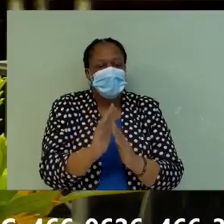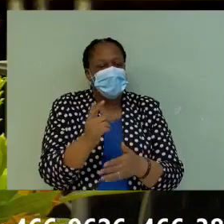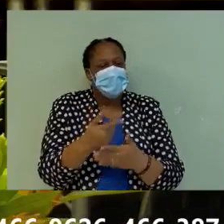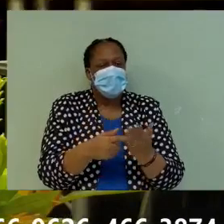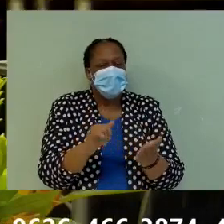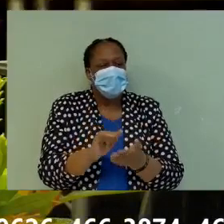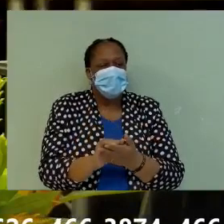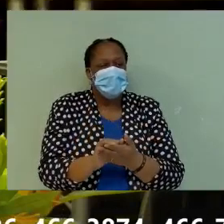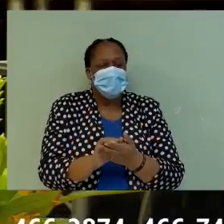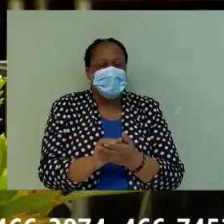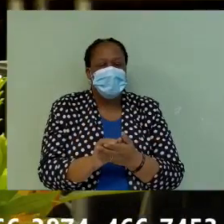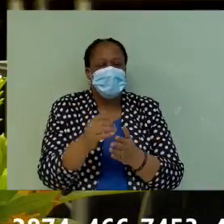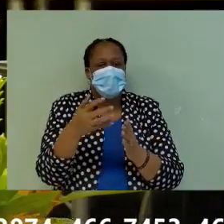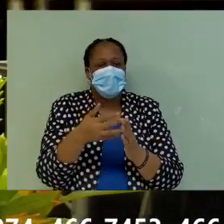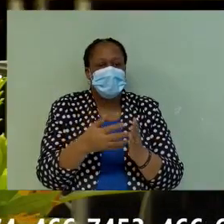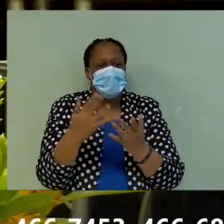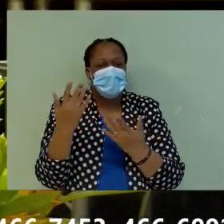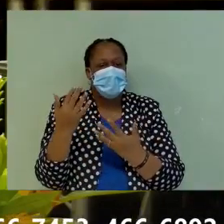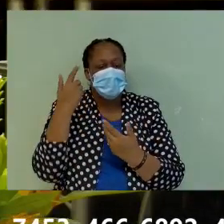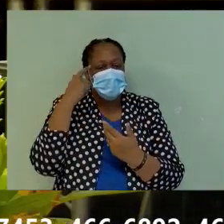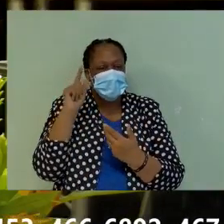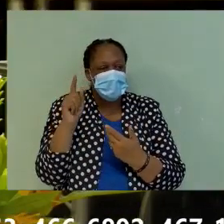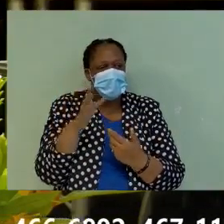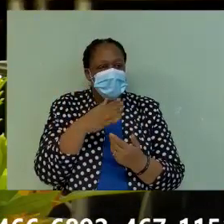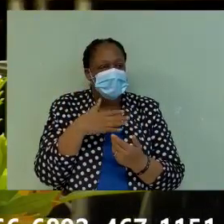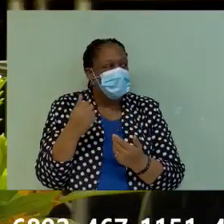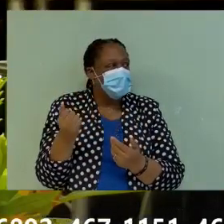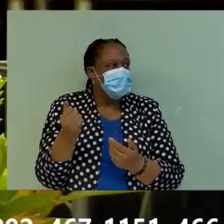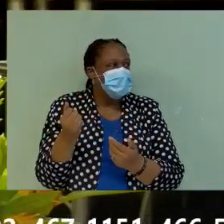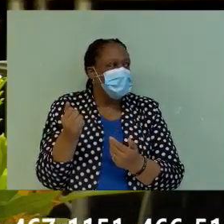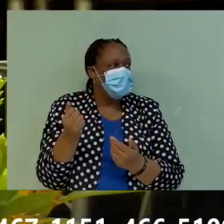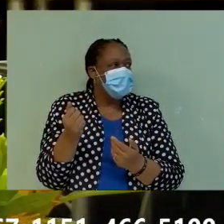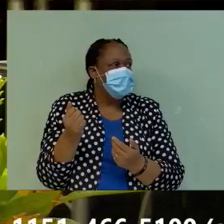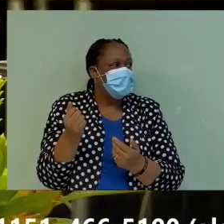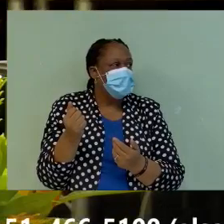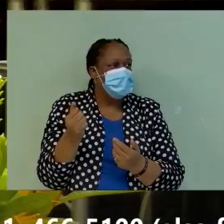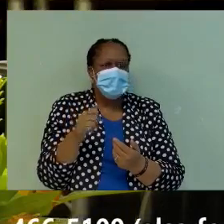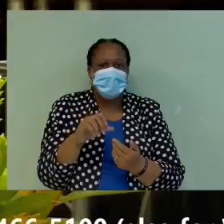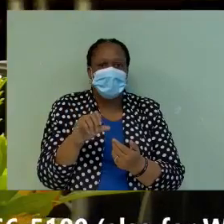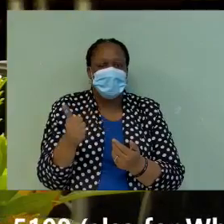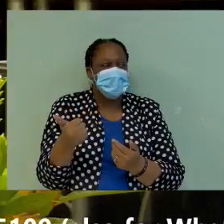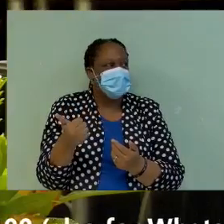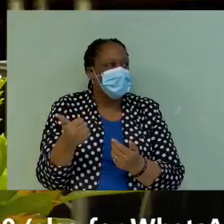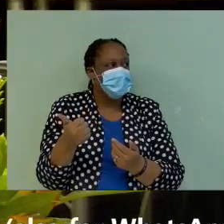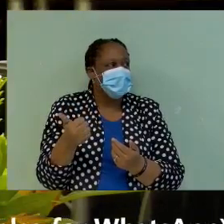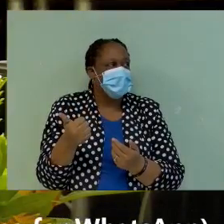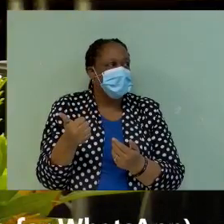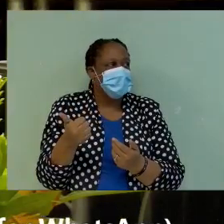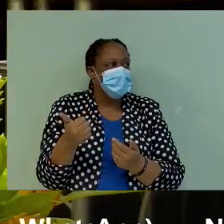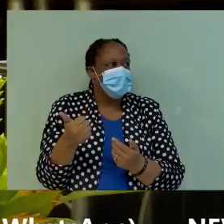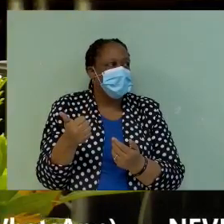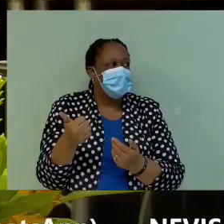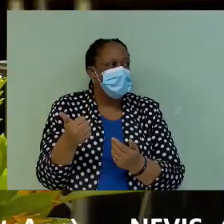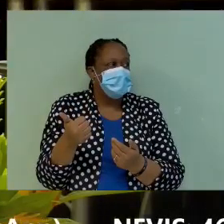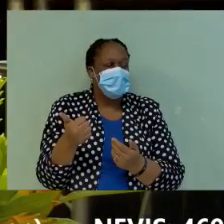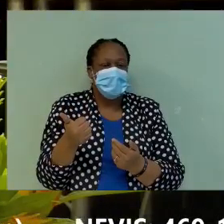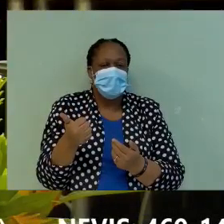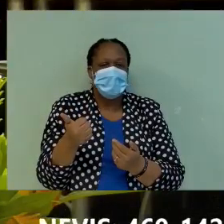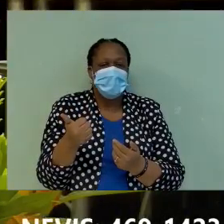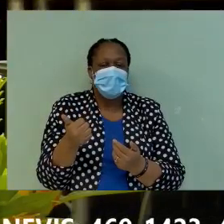saying or describing or explaining what pending results mean. Pending results is a